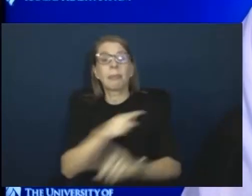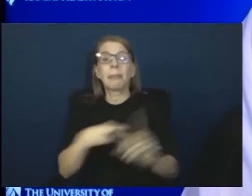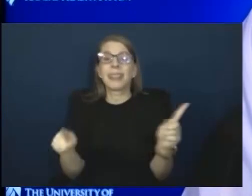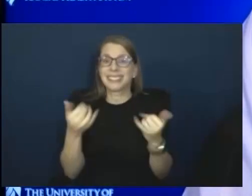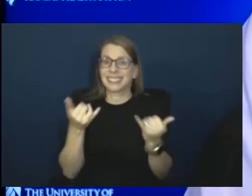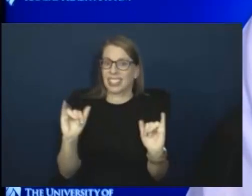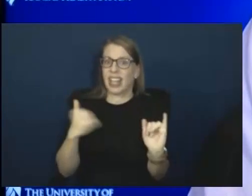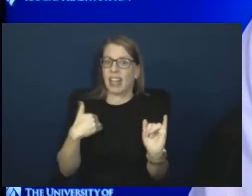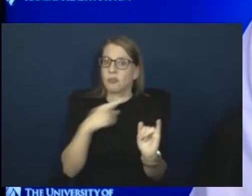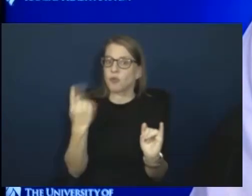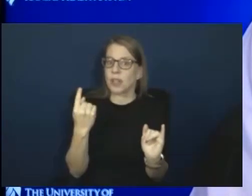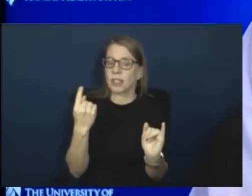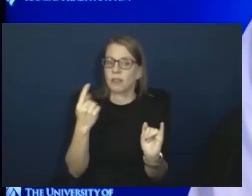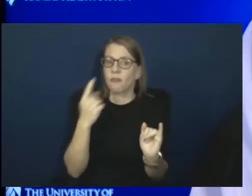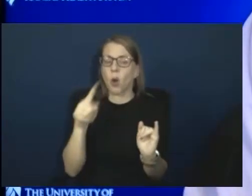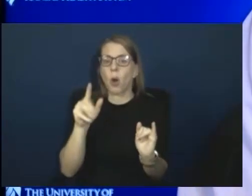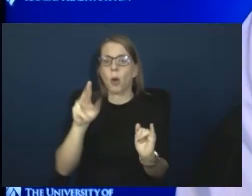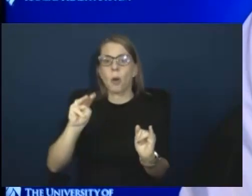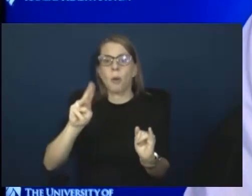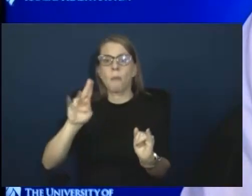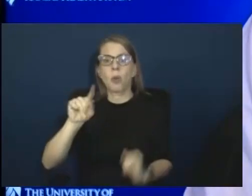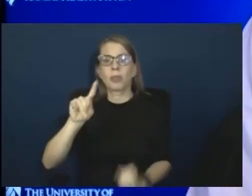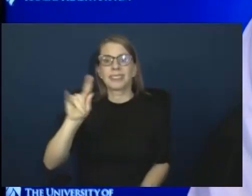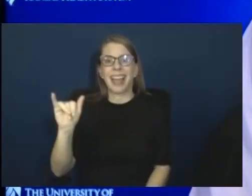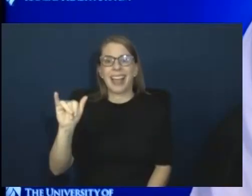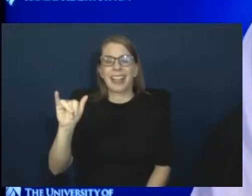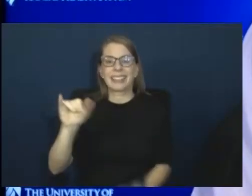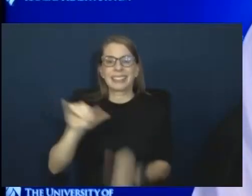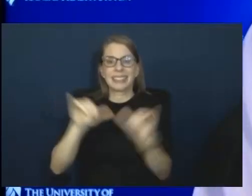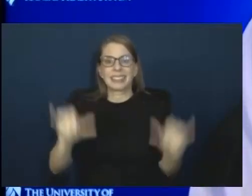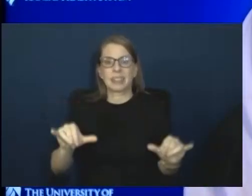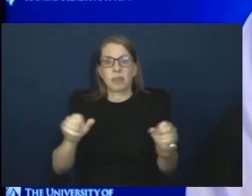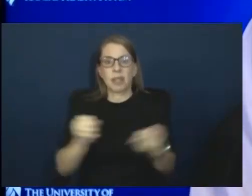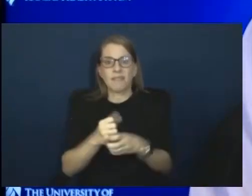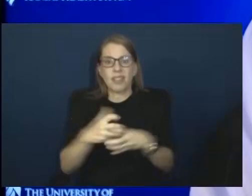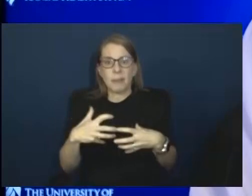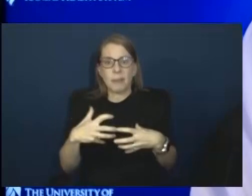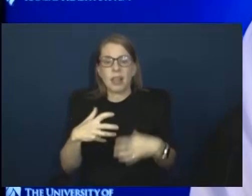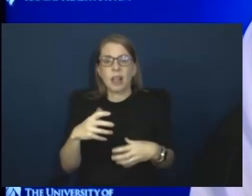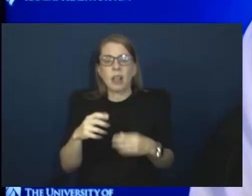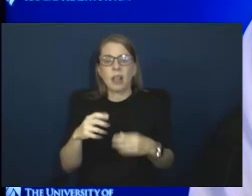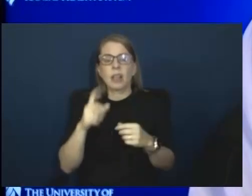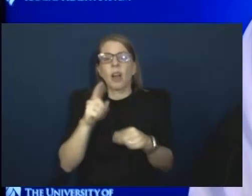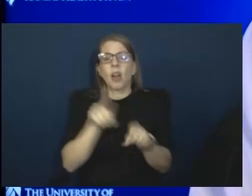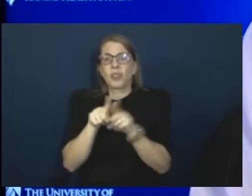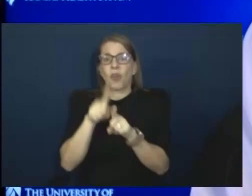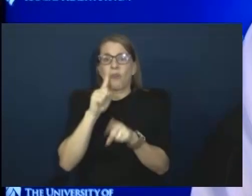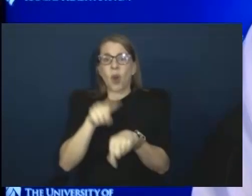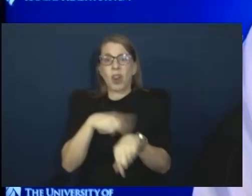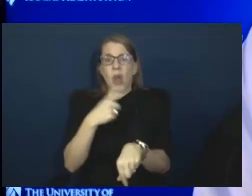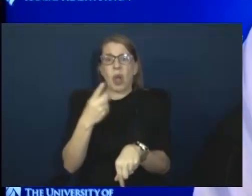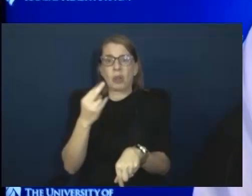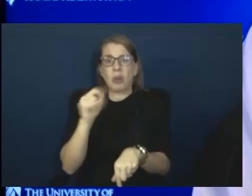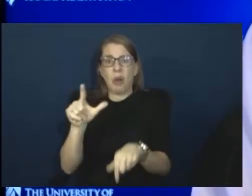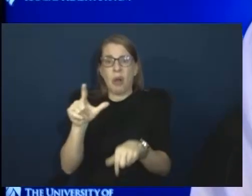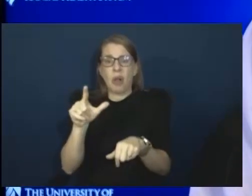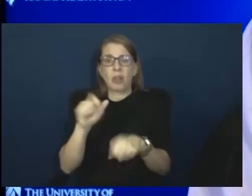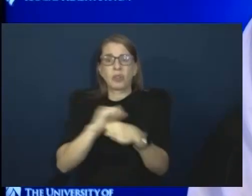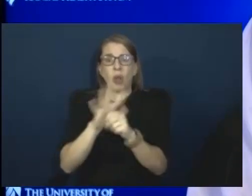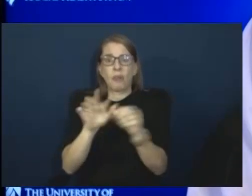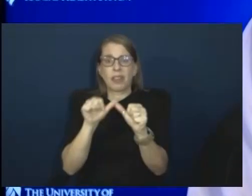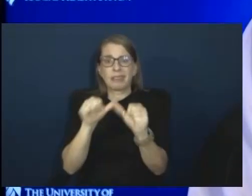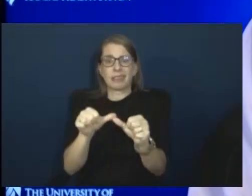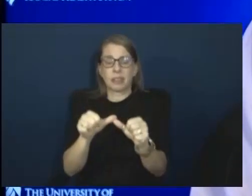of that multi-system inflammatory disorder. They have the risk of long COVID. And so we do know that COVID-19